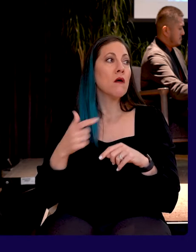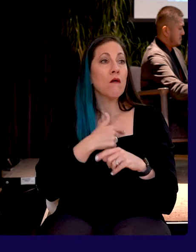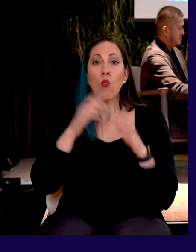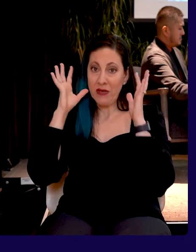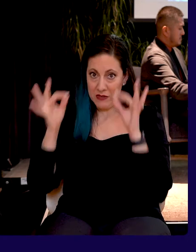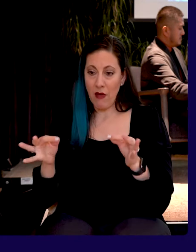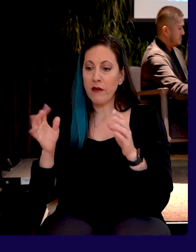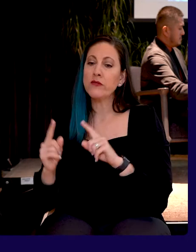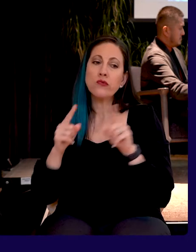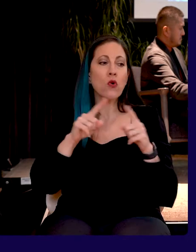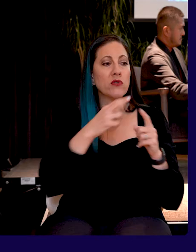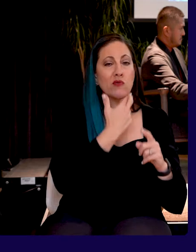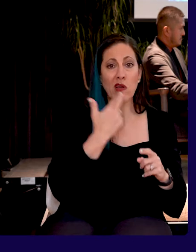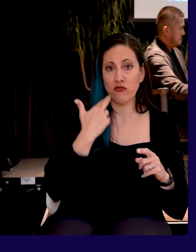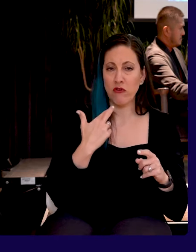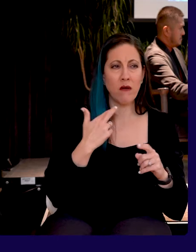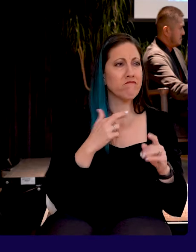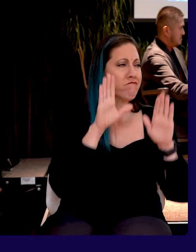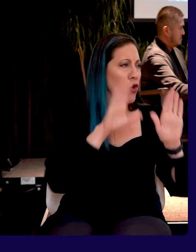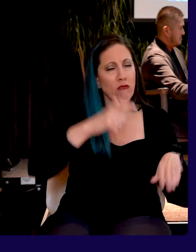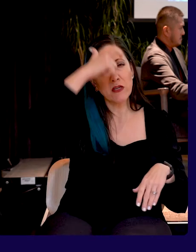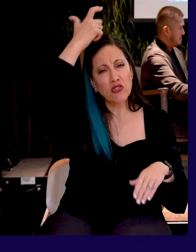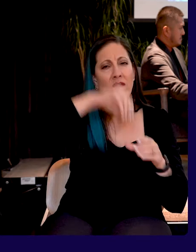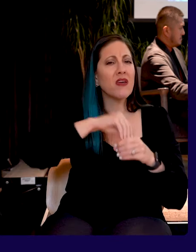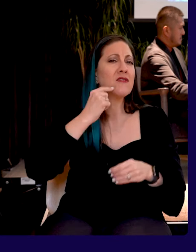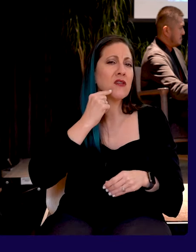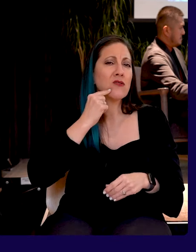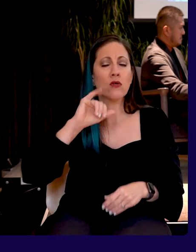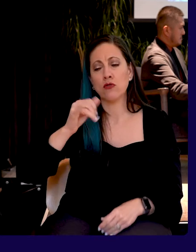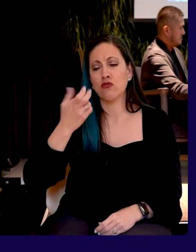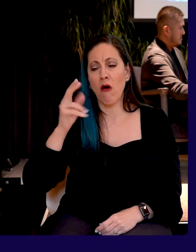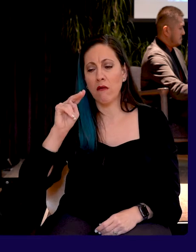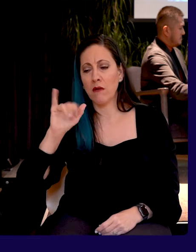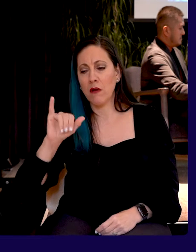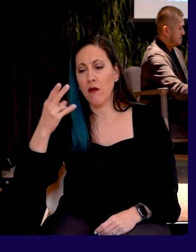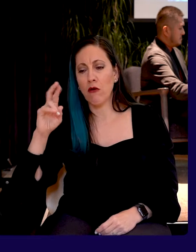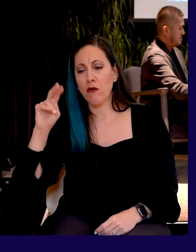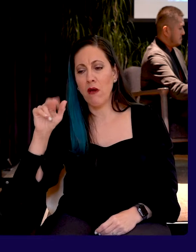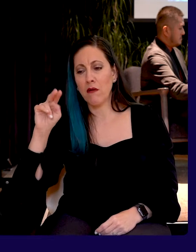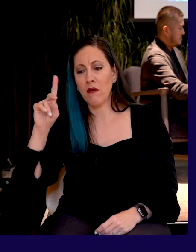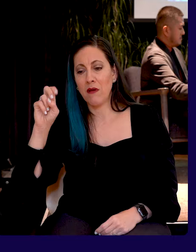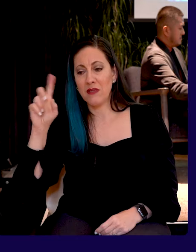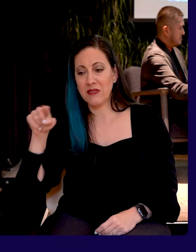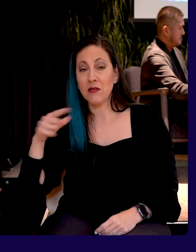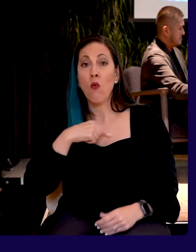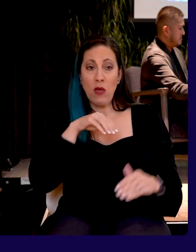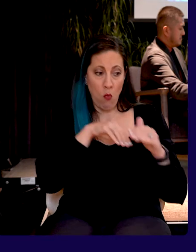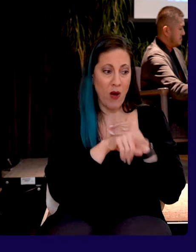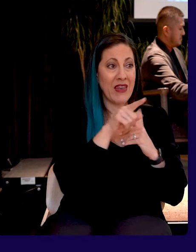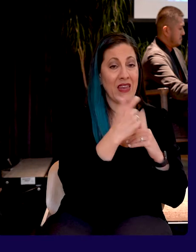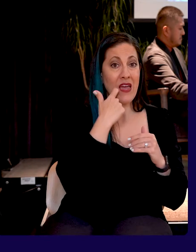decided to go to a restaurant, a really great chef in San Antonio, Chef Johnny Hernandez. We walked in and he had just let go of